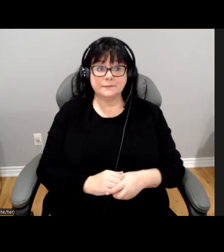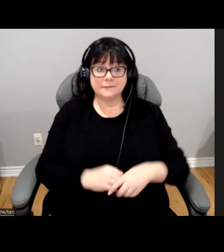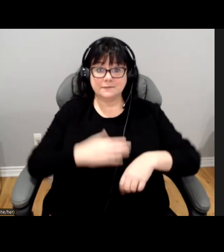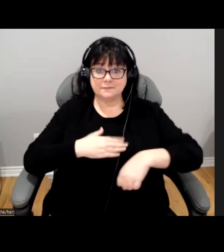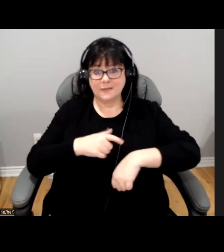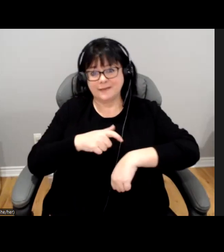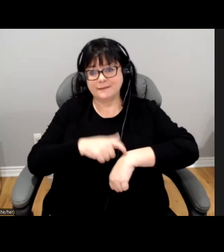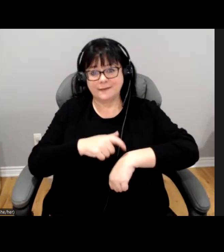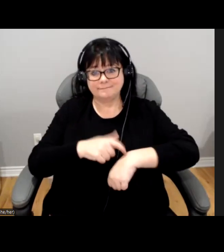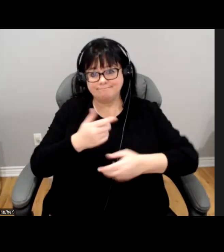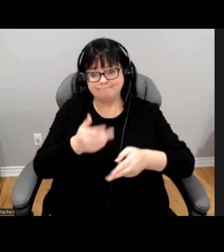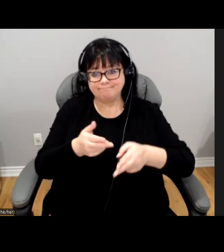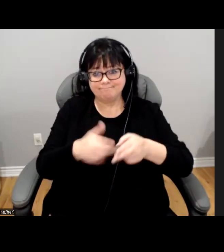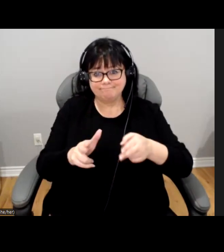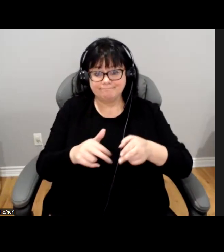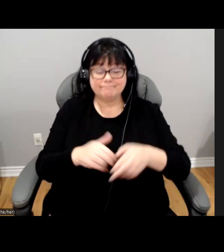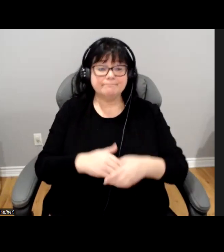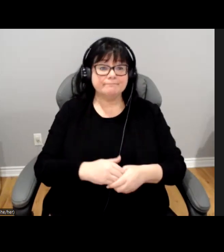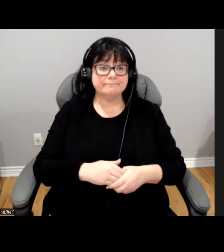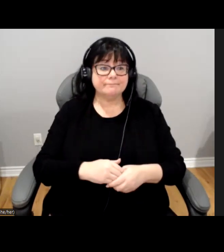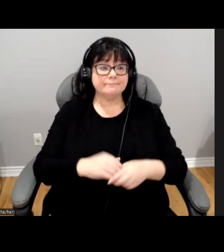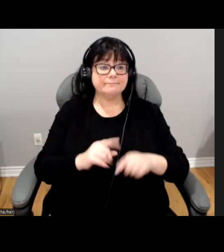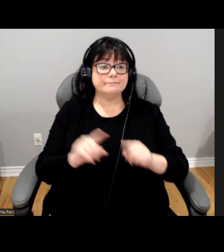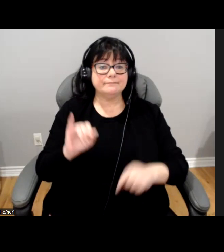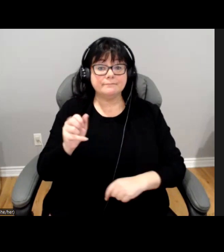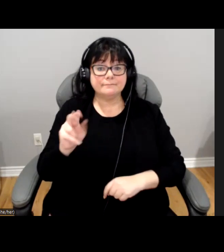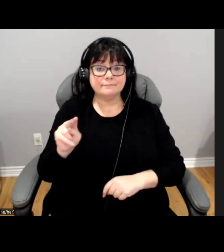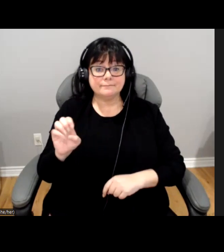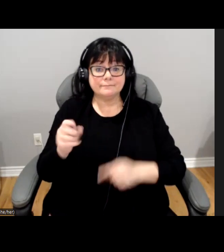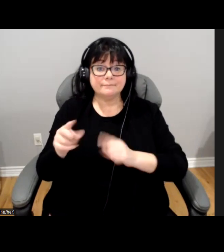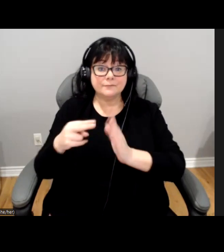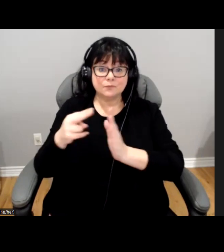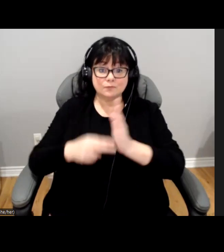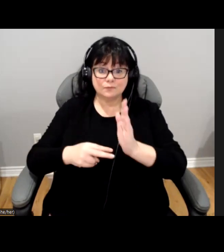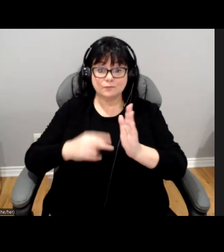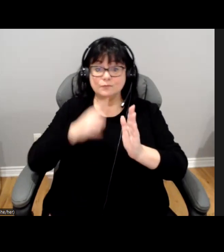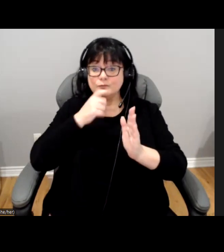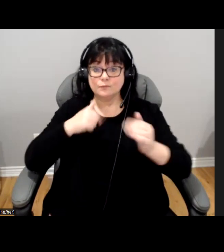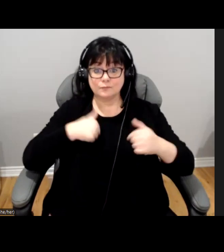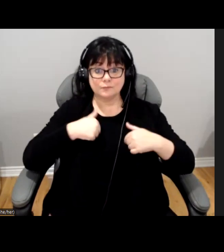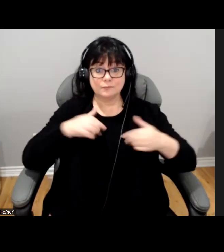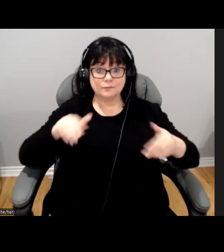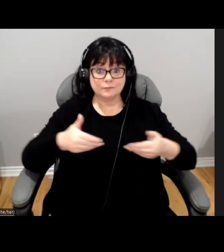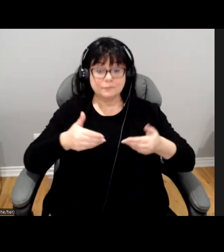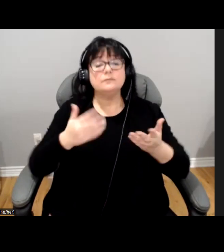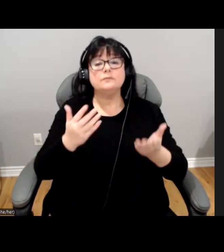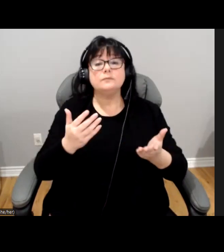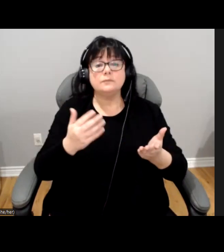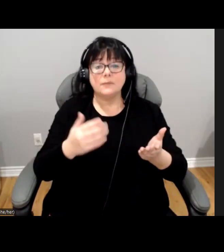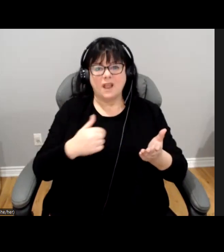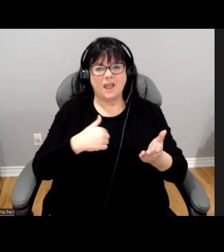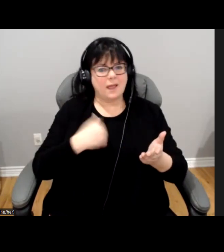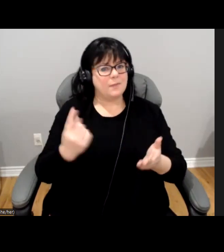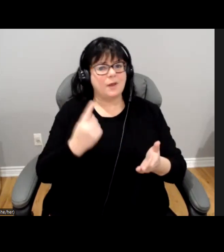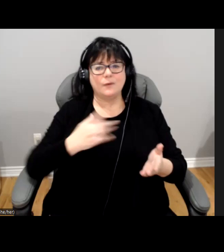short, and as I said, or Jane read in my biography, I'm always willing to share. Like I've been in this business long enough